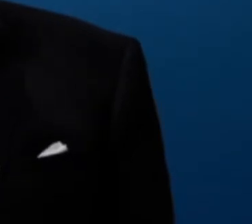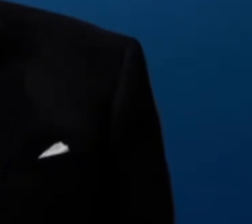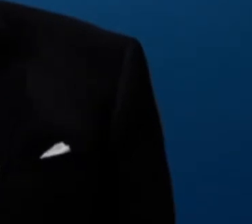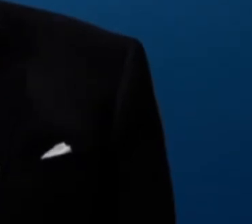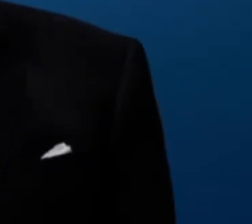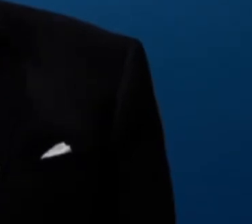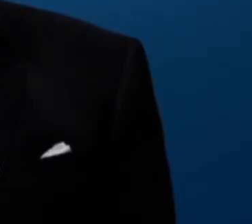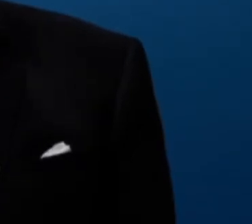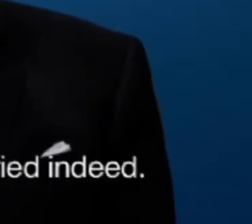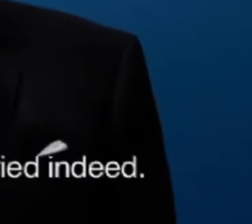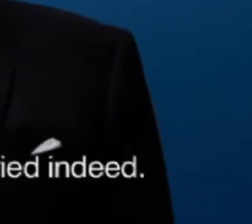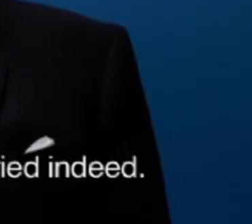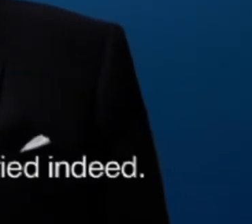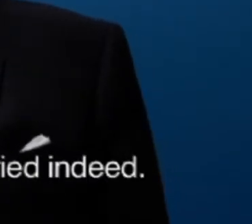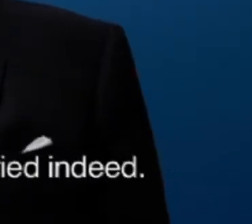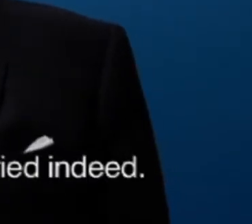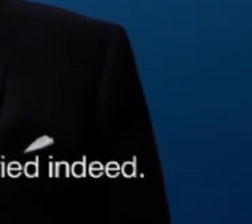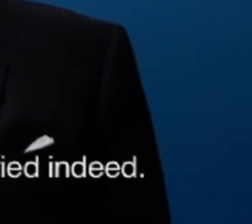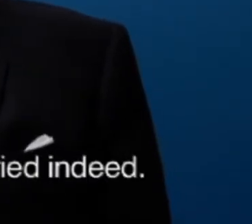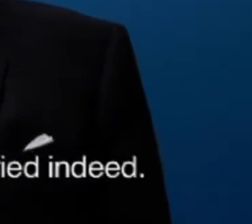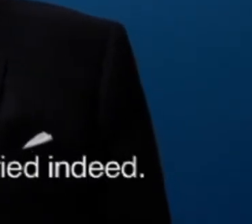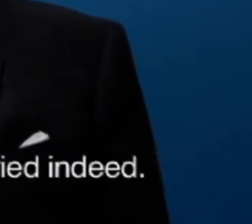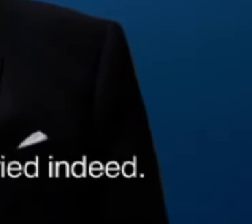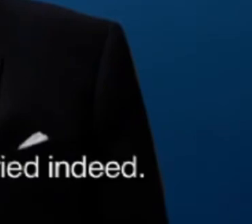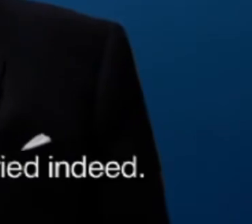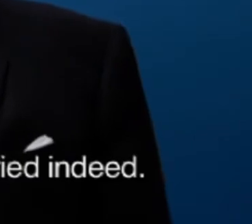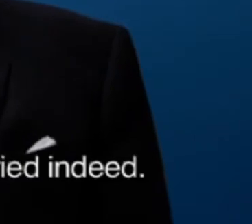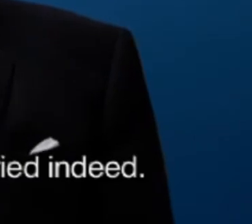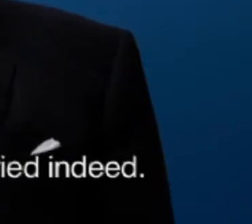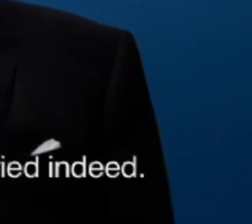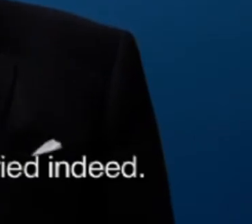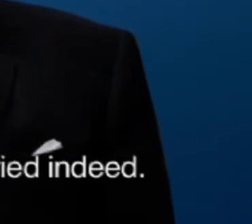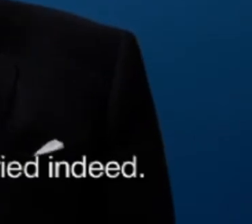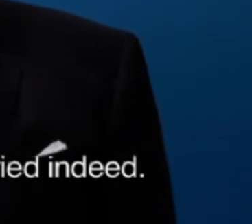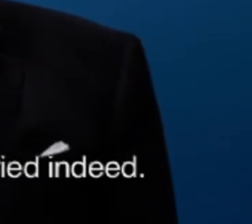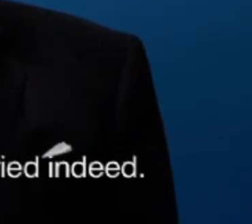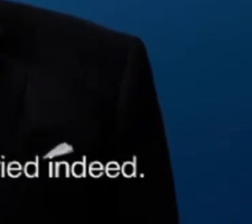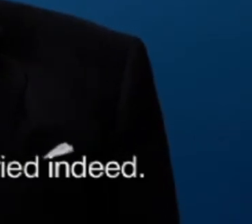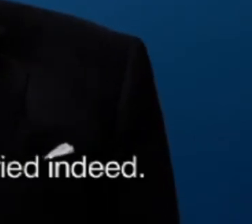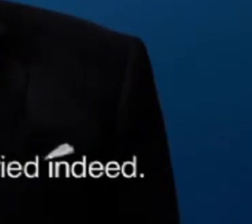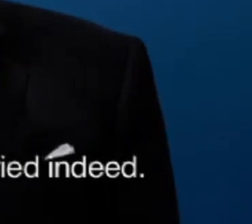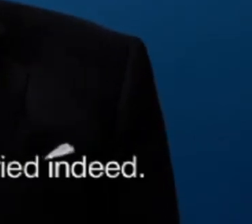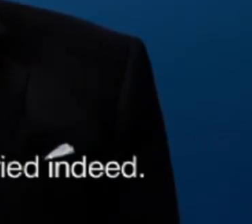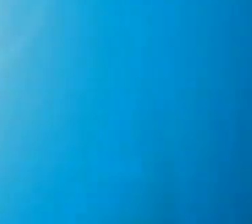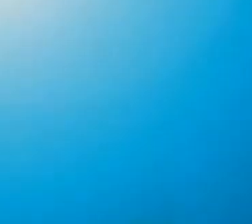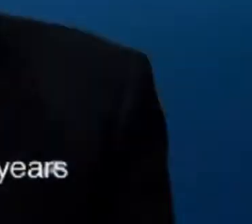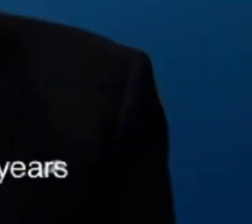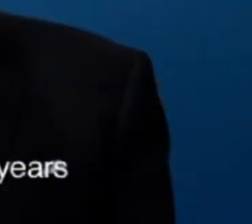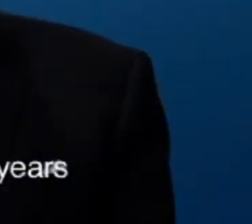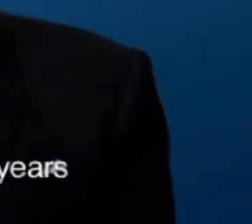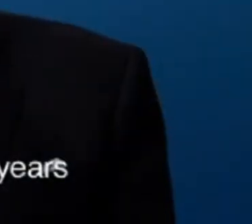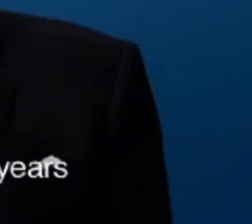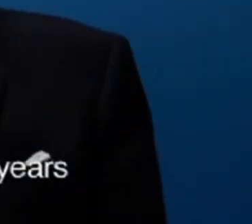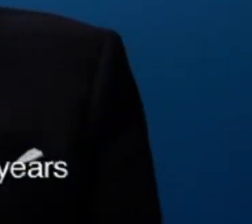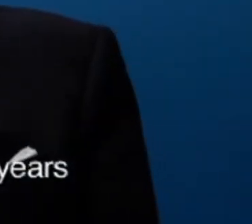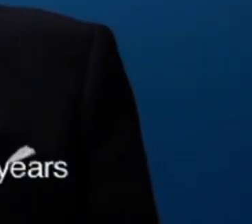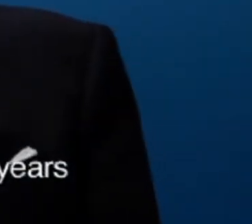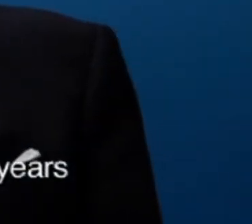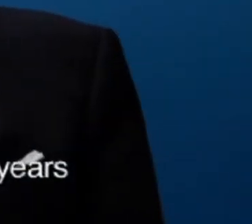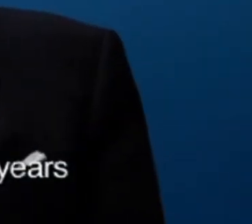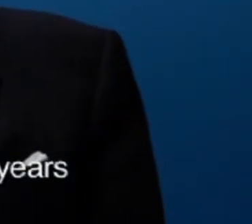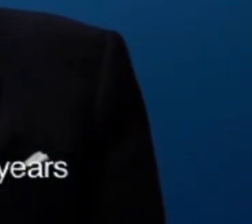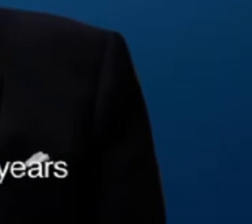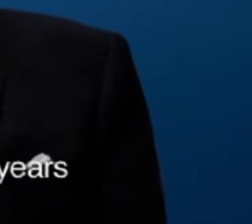people who have forms of disabilities very varied indeed. It's for us to think